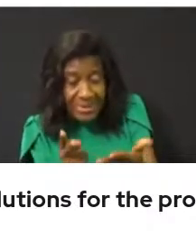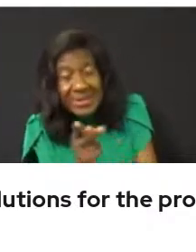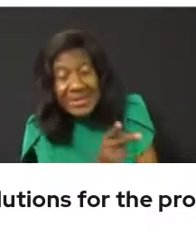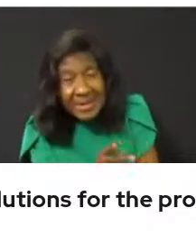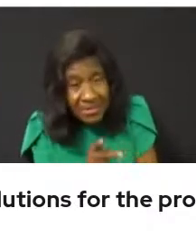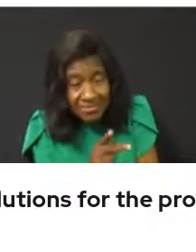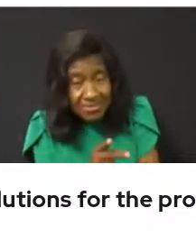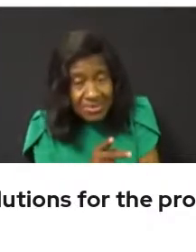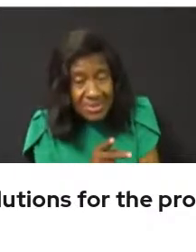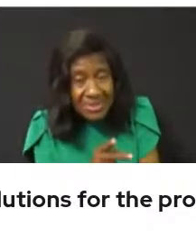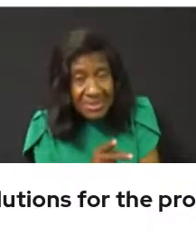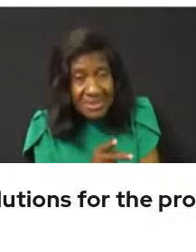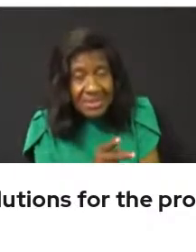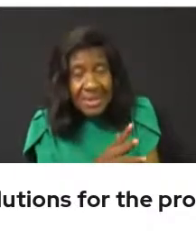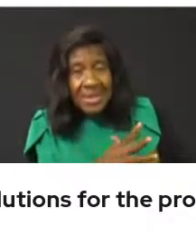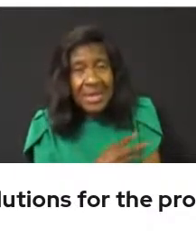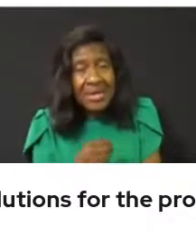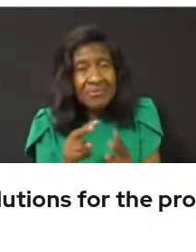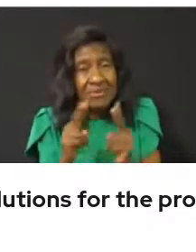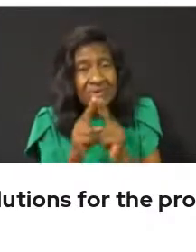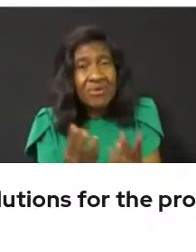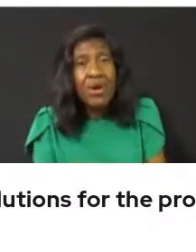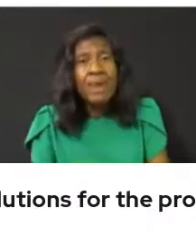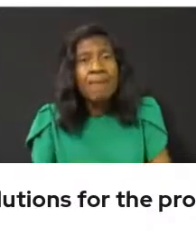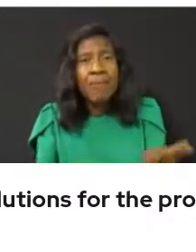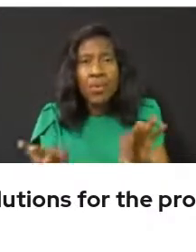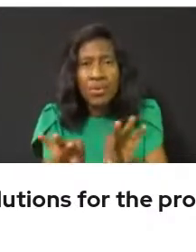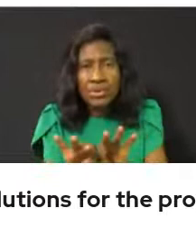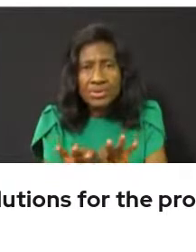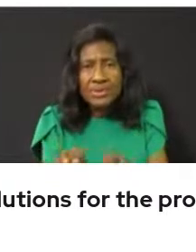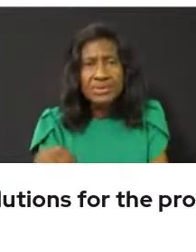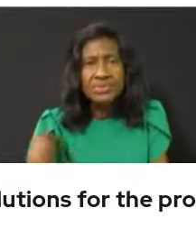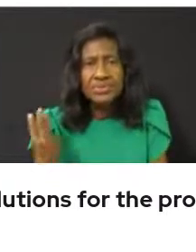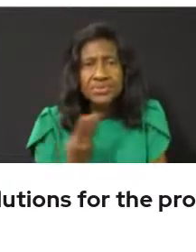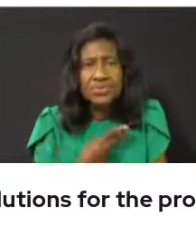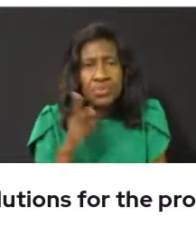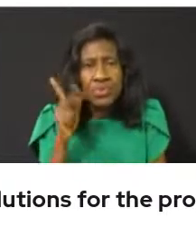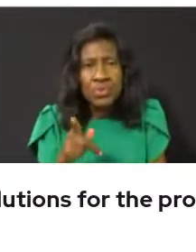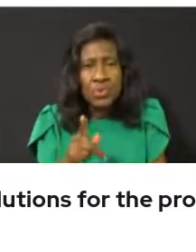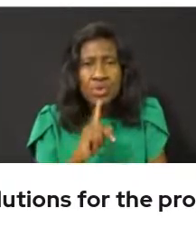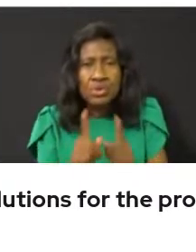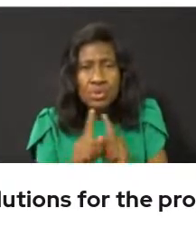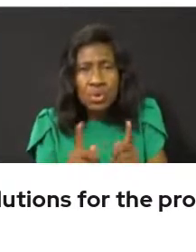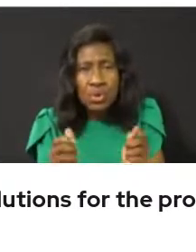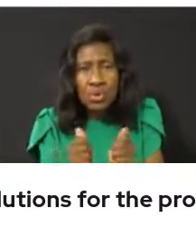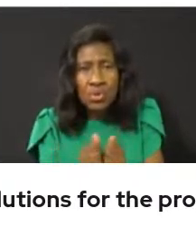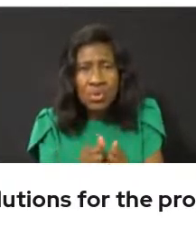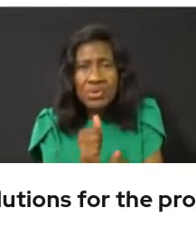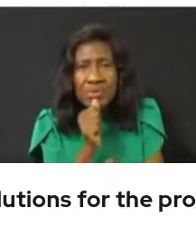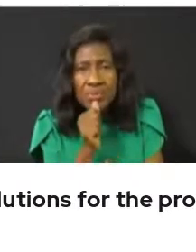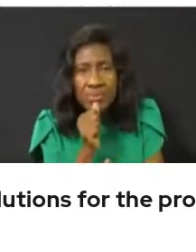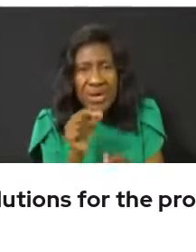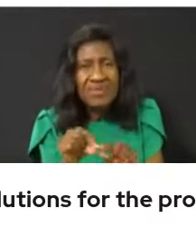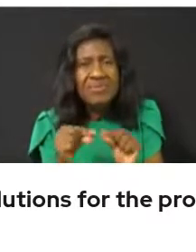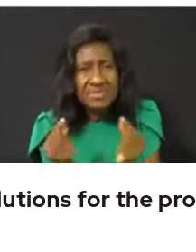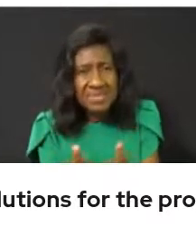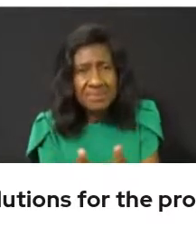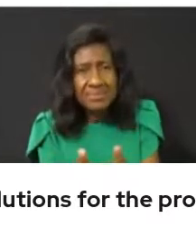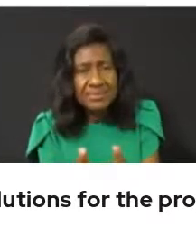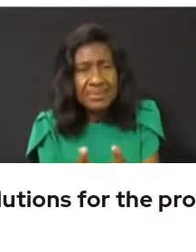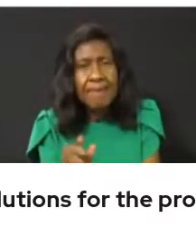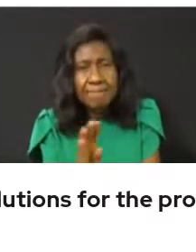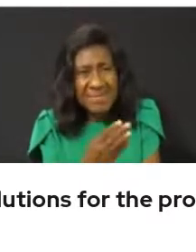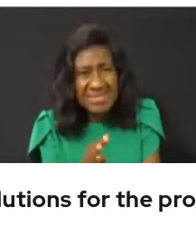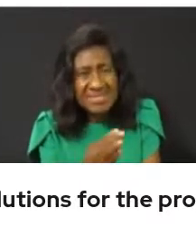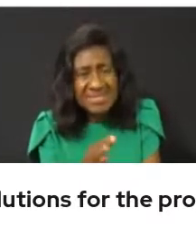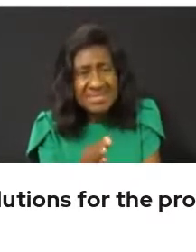more importantly, we are now engaging with the private sector, the people who are going to